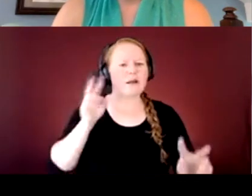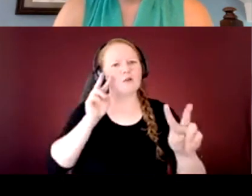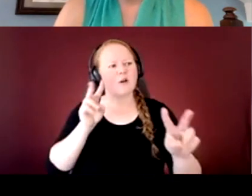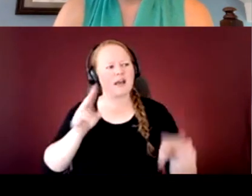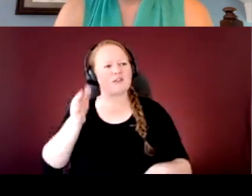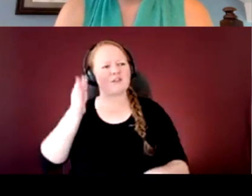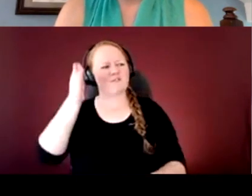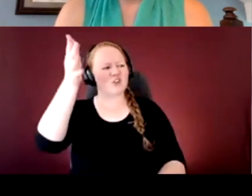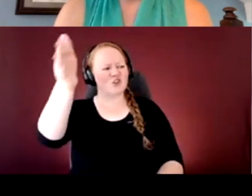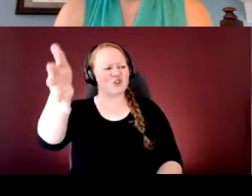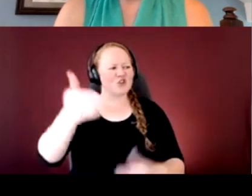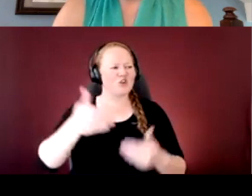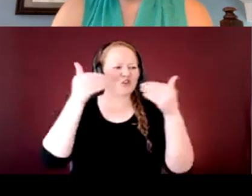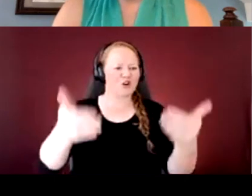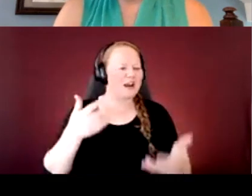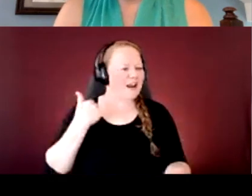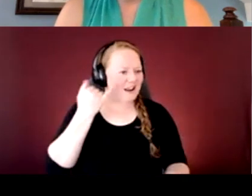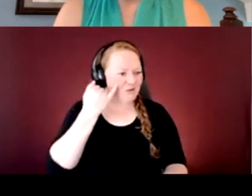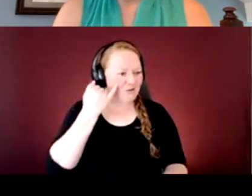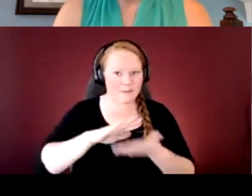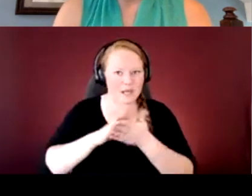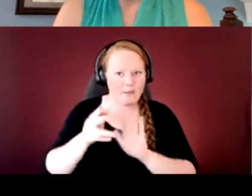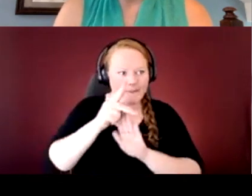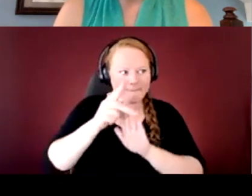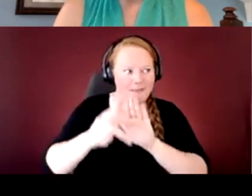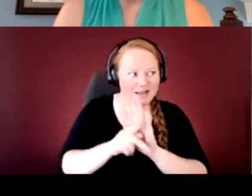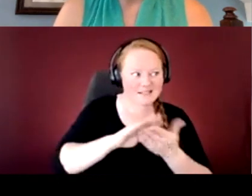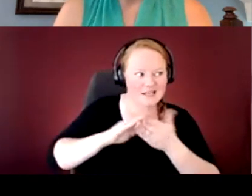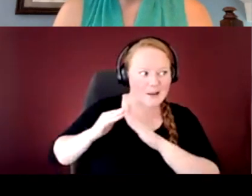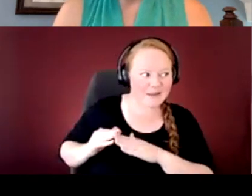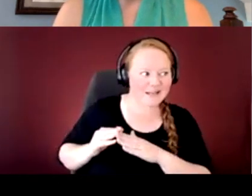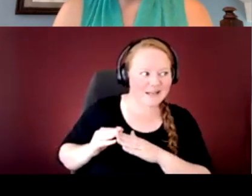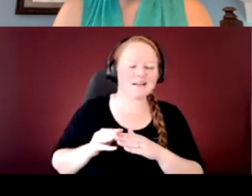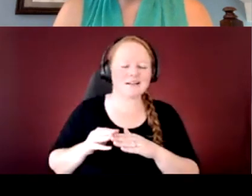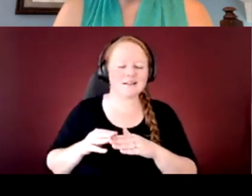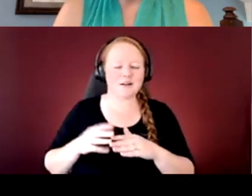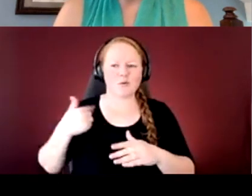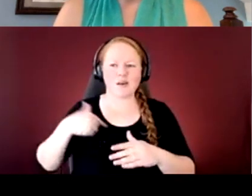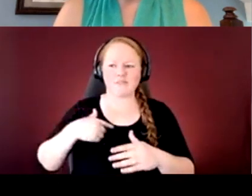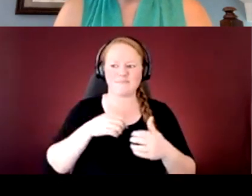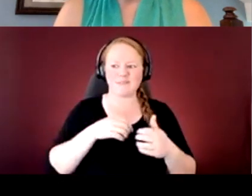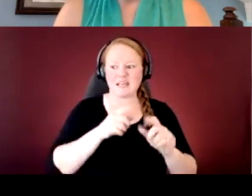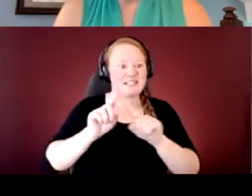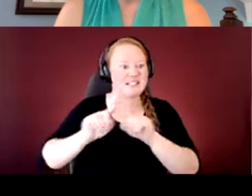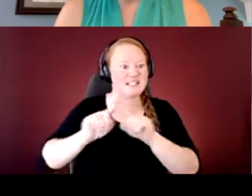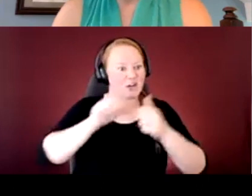become a policy committee, having a series of subcommittees that, are focused